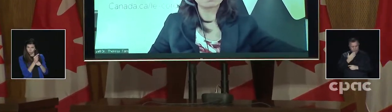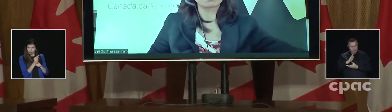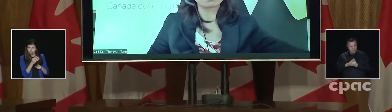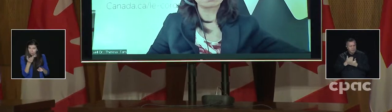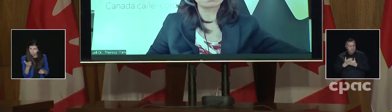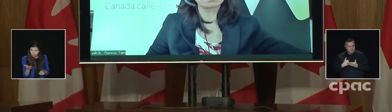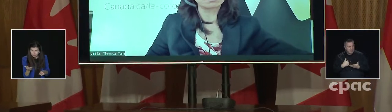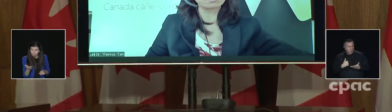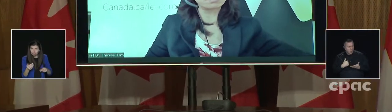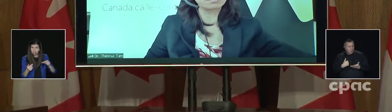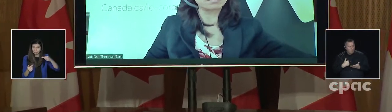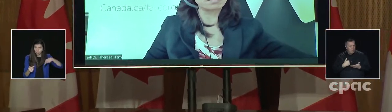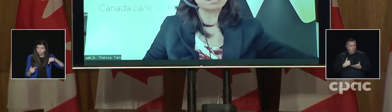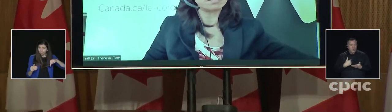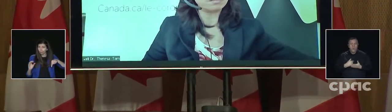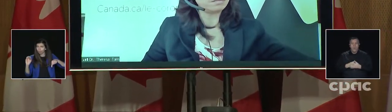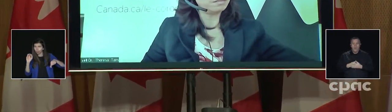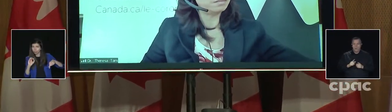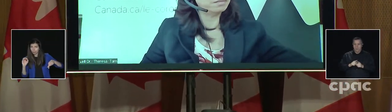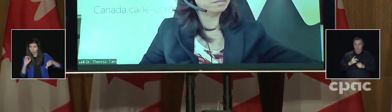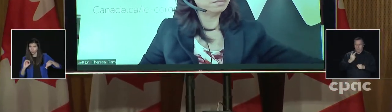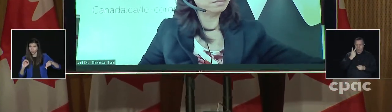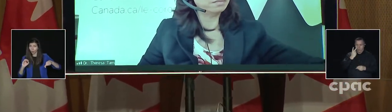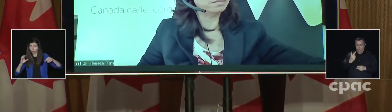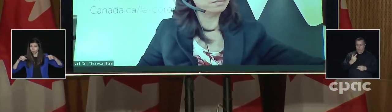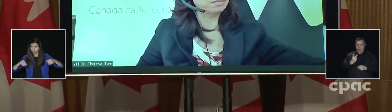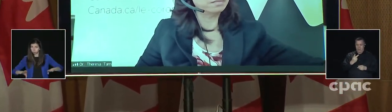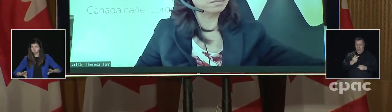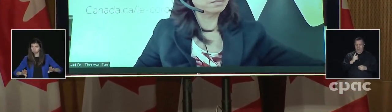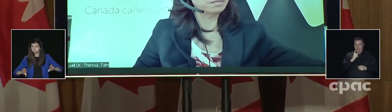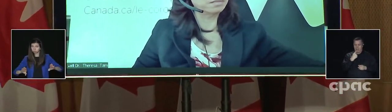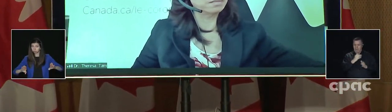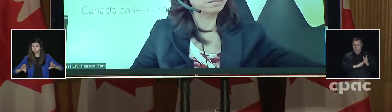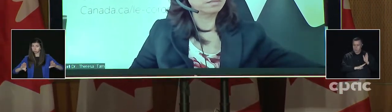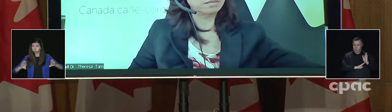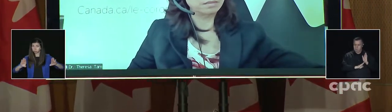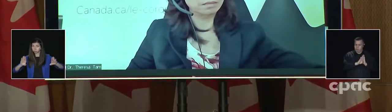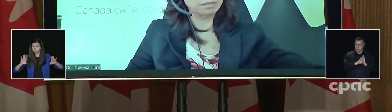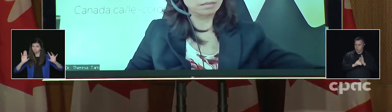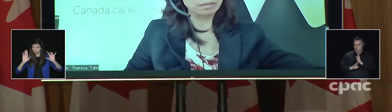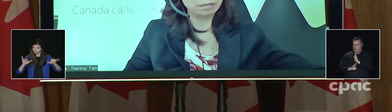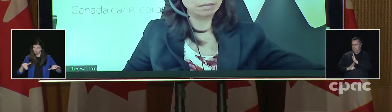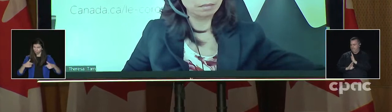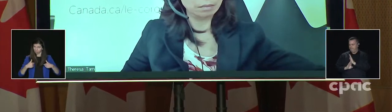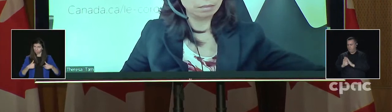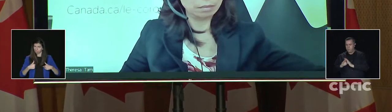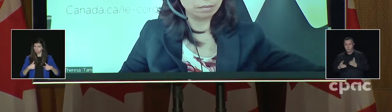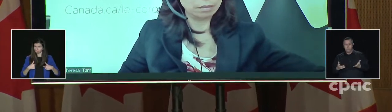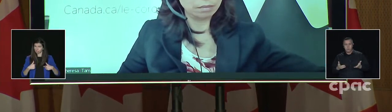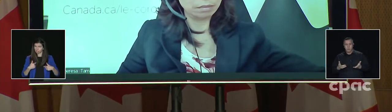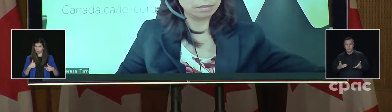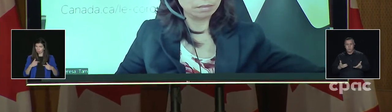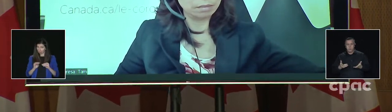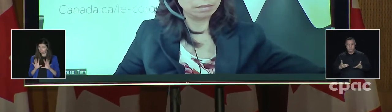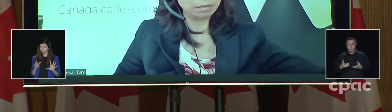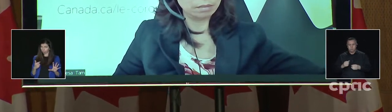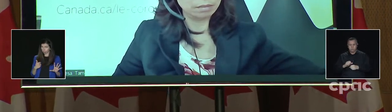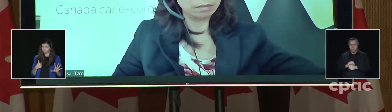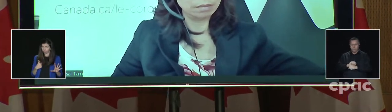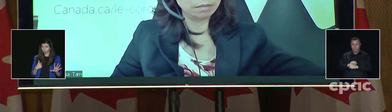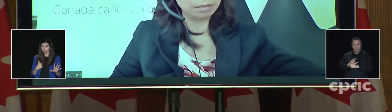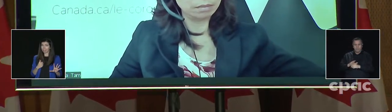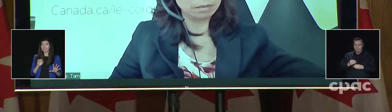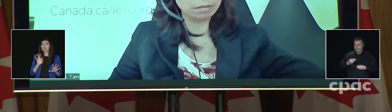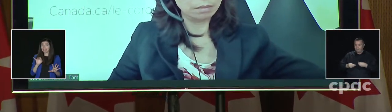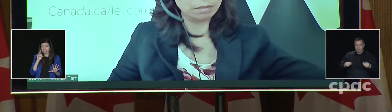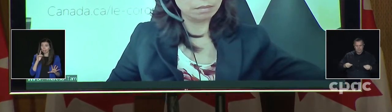pace already, given what's going on now, for this strong resurgence? And if so, does that mean that stronger health measures